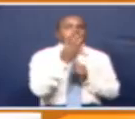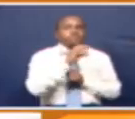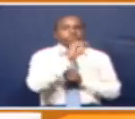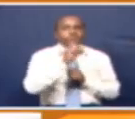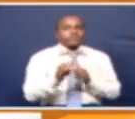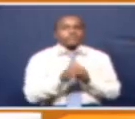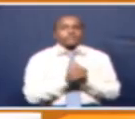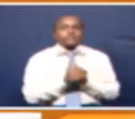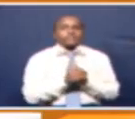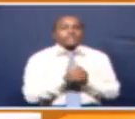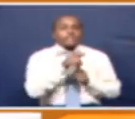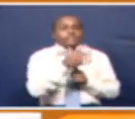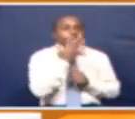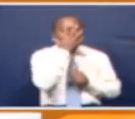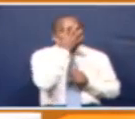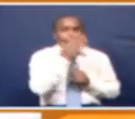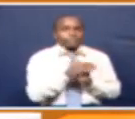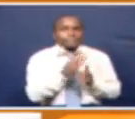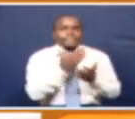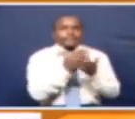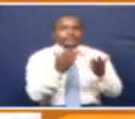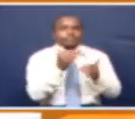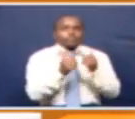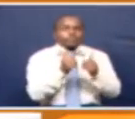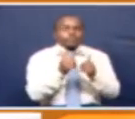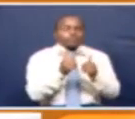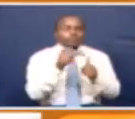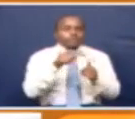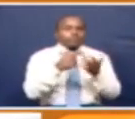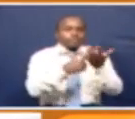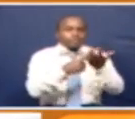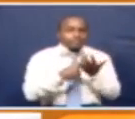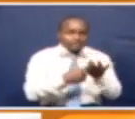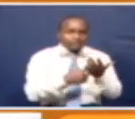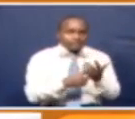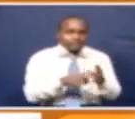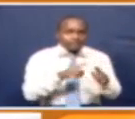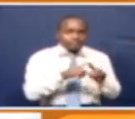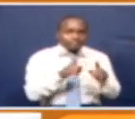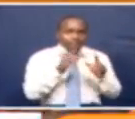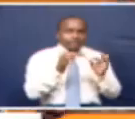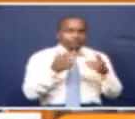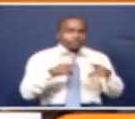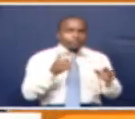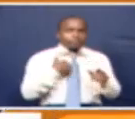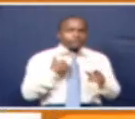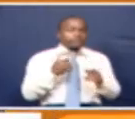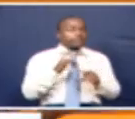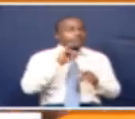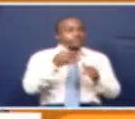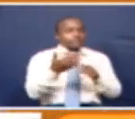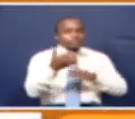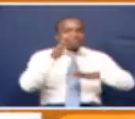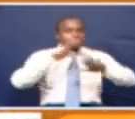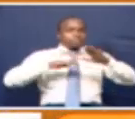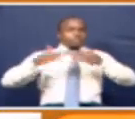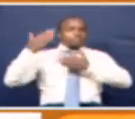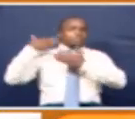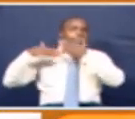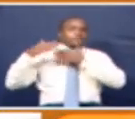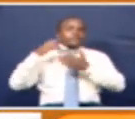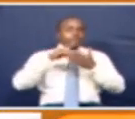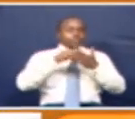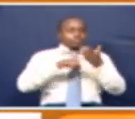12.5%. It is a shame. It is something that we need to discuss. But let me, Hussein, if you allow me, just go back to what Duale